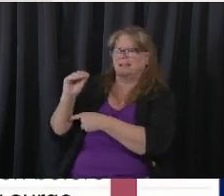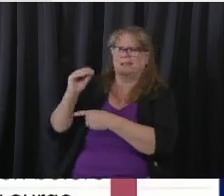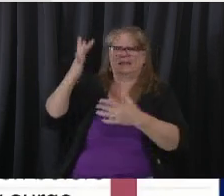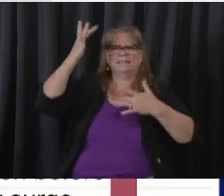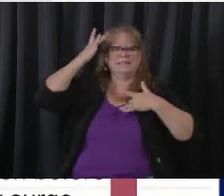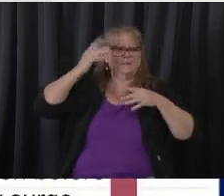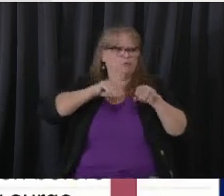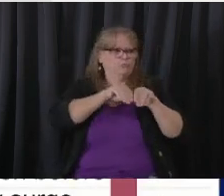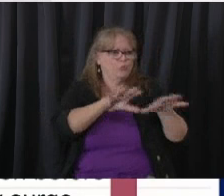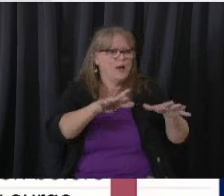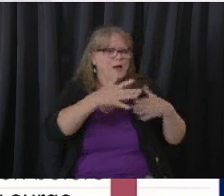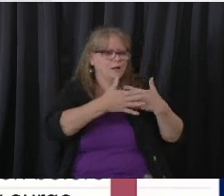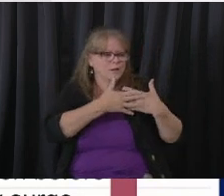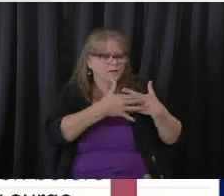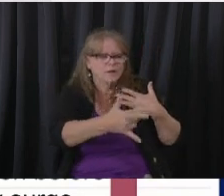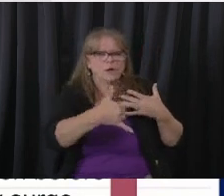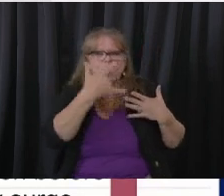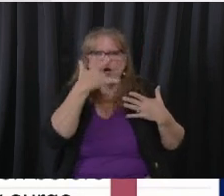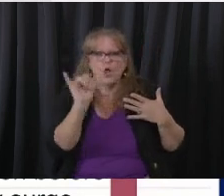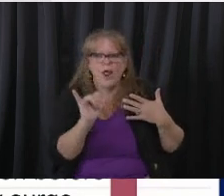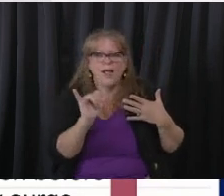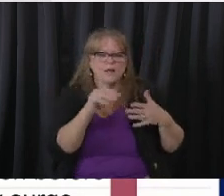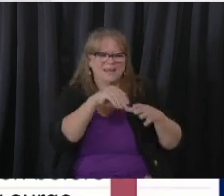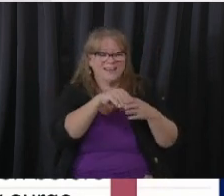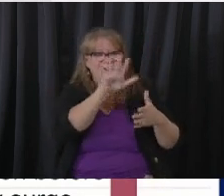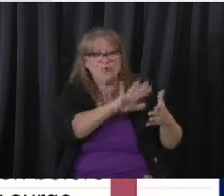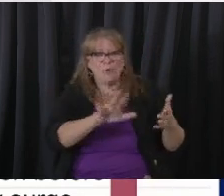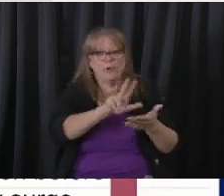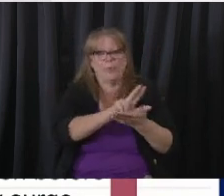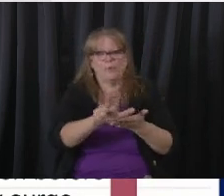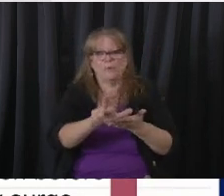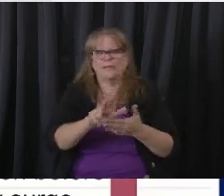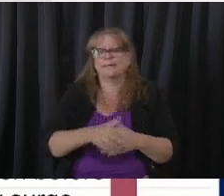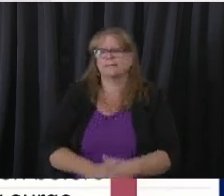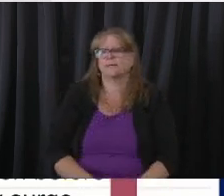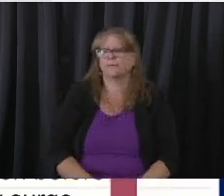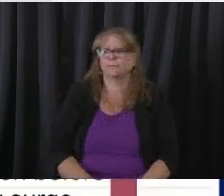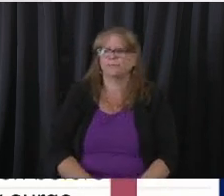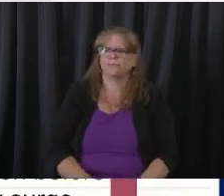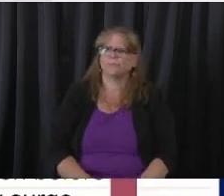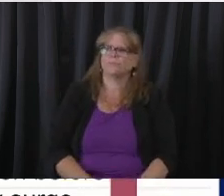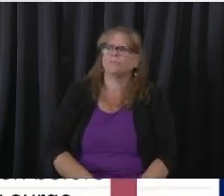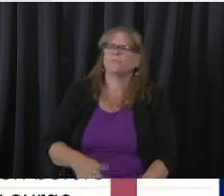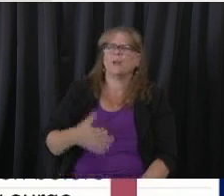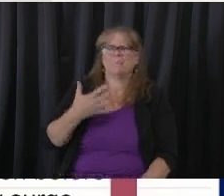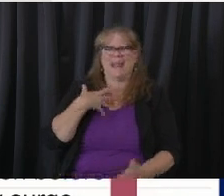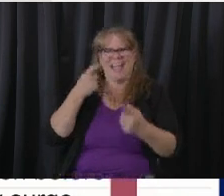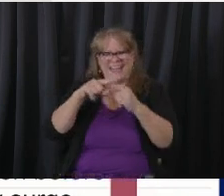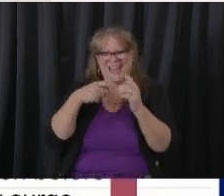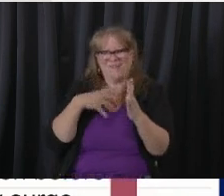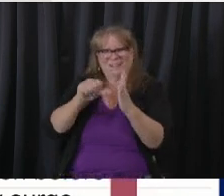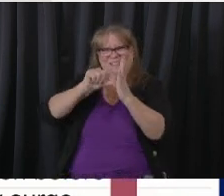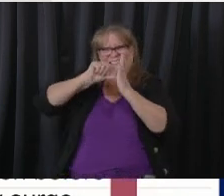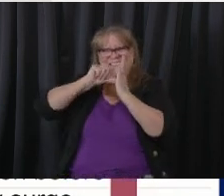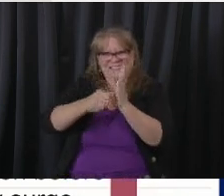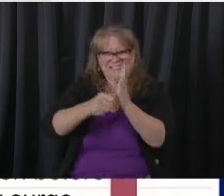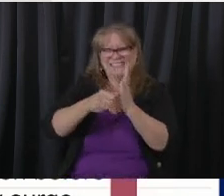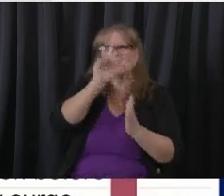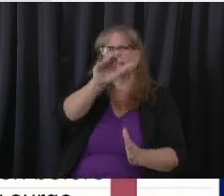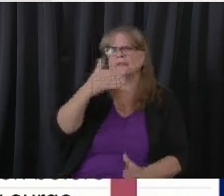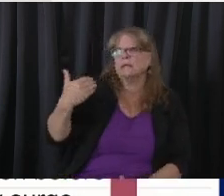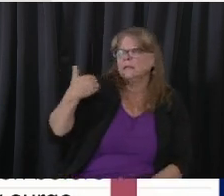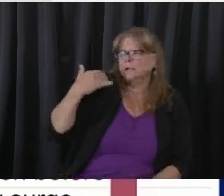And so what I want to point out is the fact that as we went into the 4th of July surge and the Labor Day surge in disease transmission that we